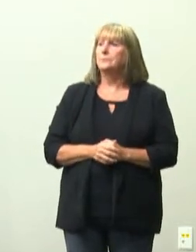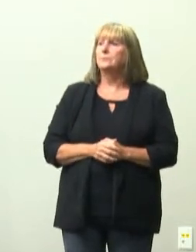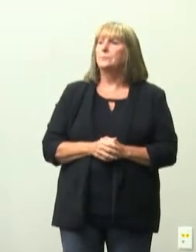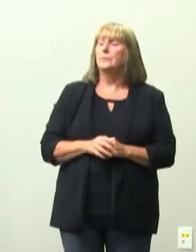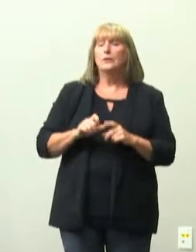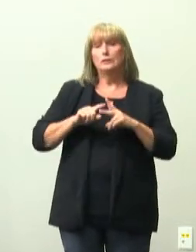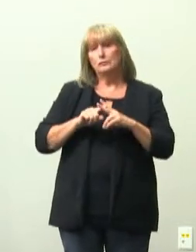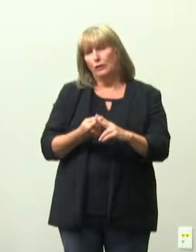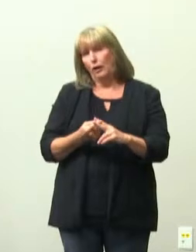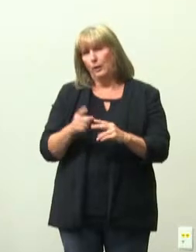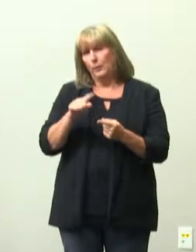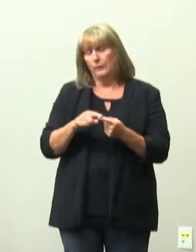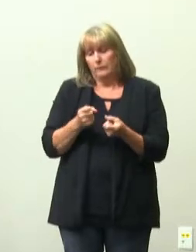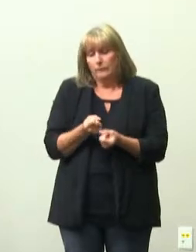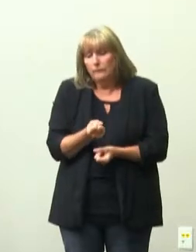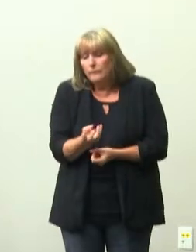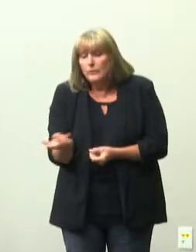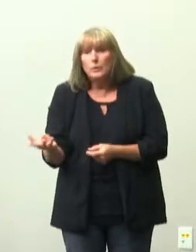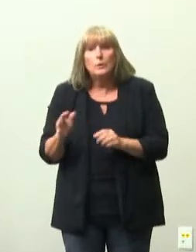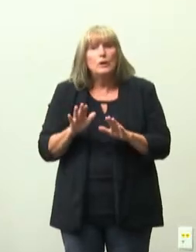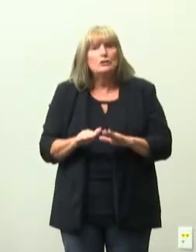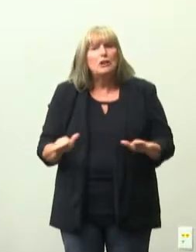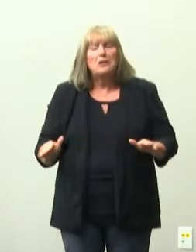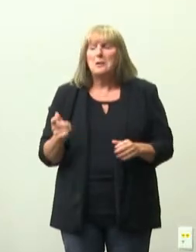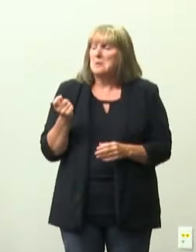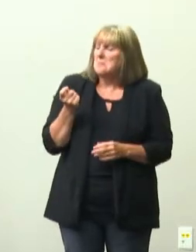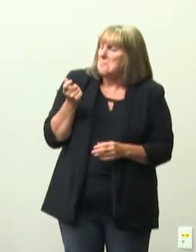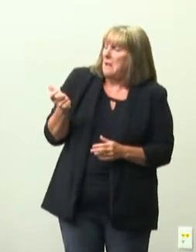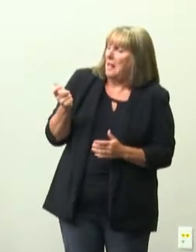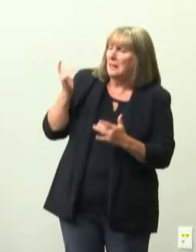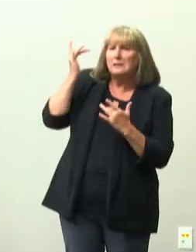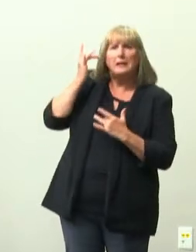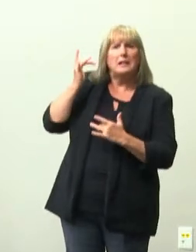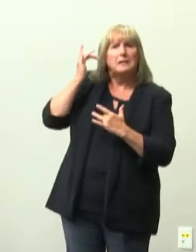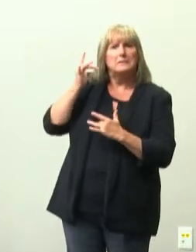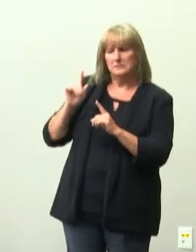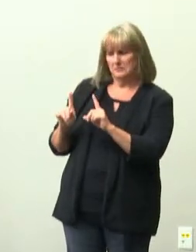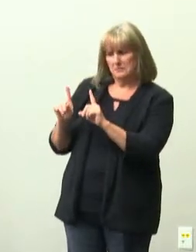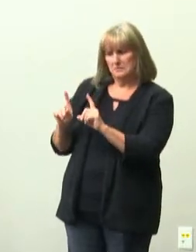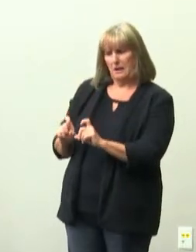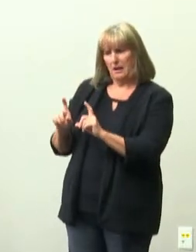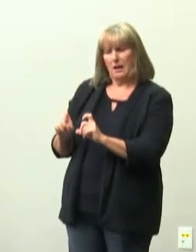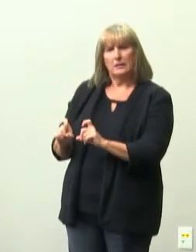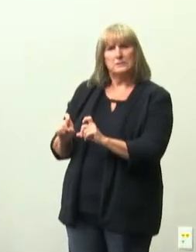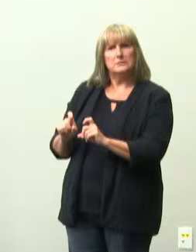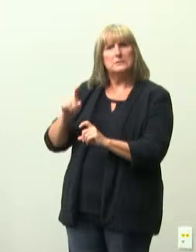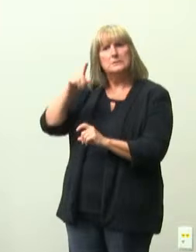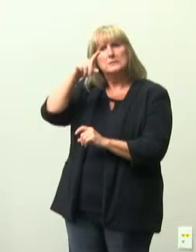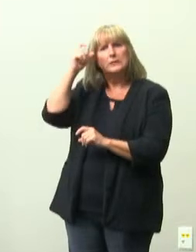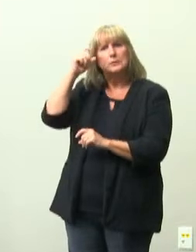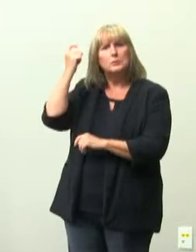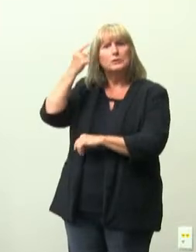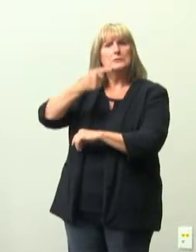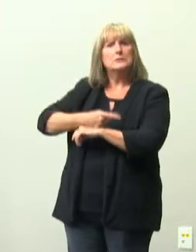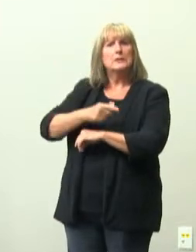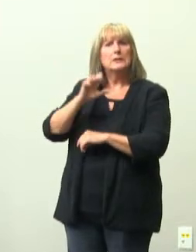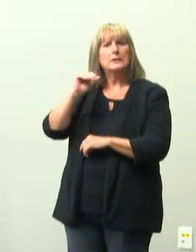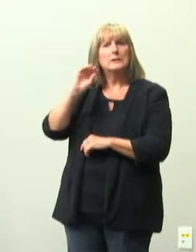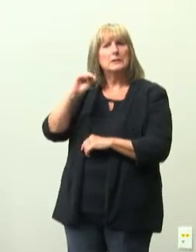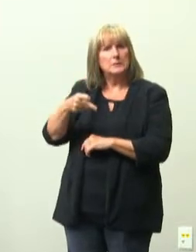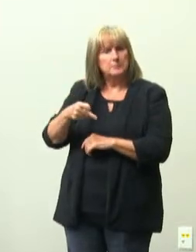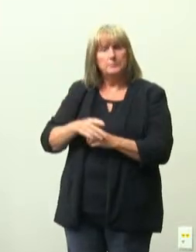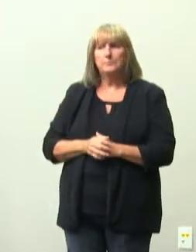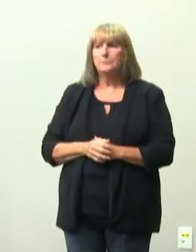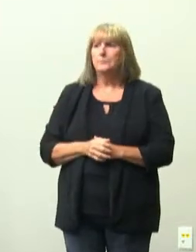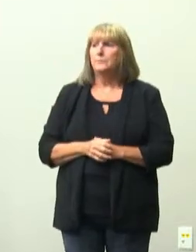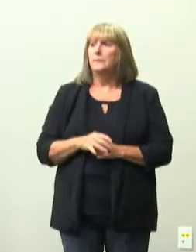It started when a few children with mild illness were tested and attended a summer day camp for several days. From the